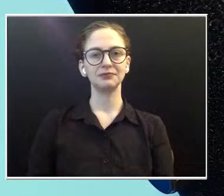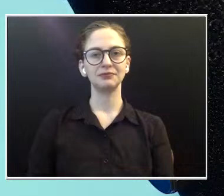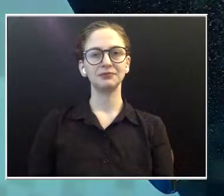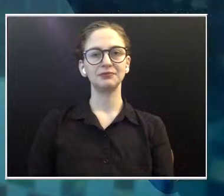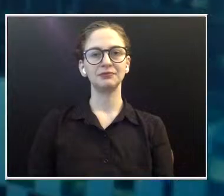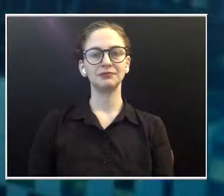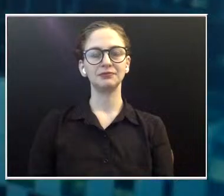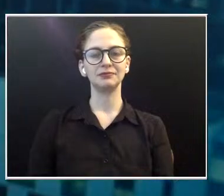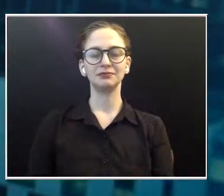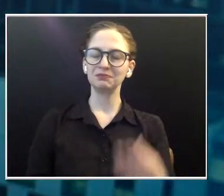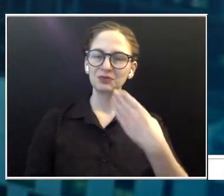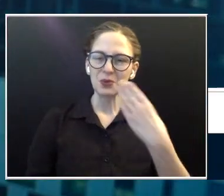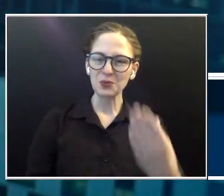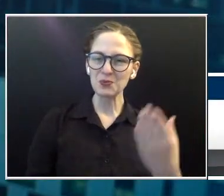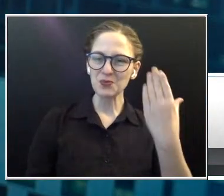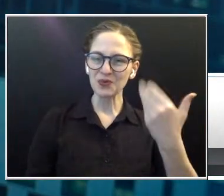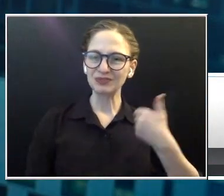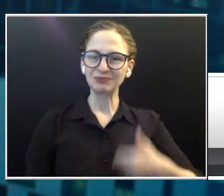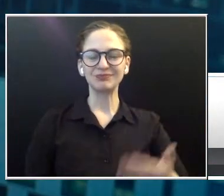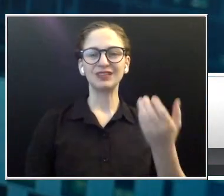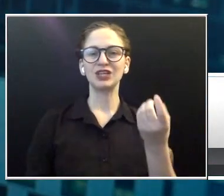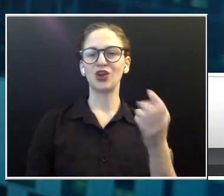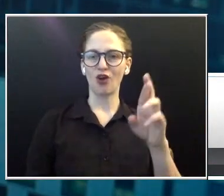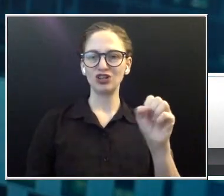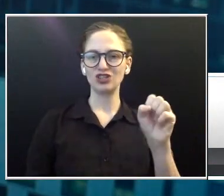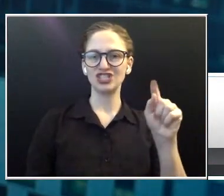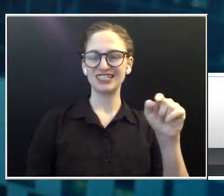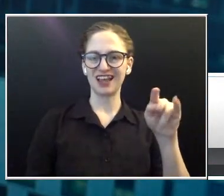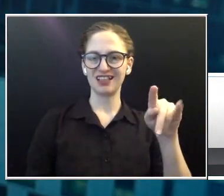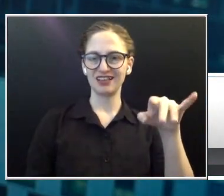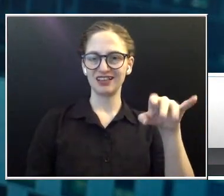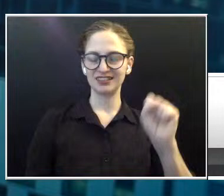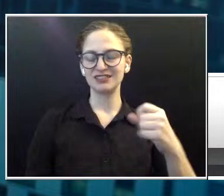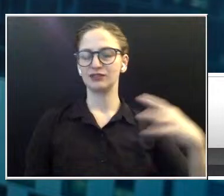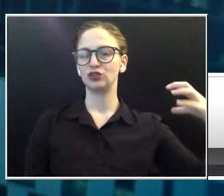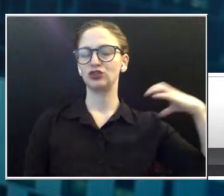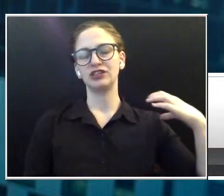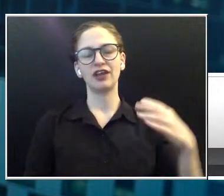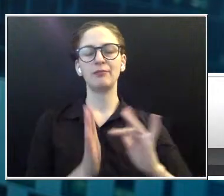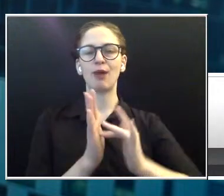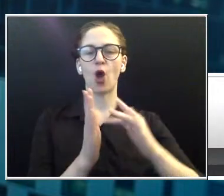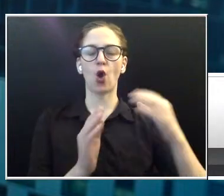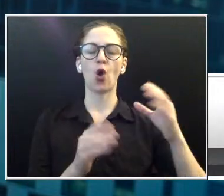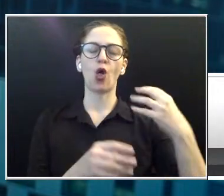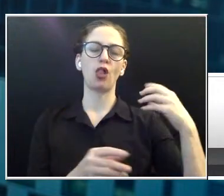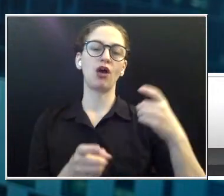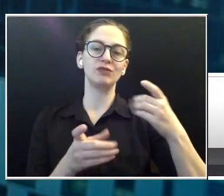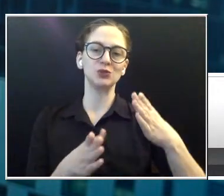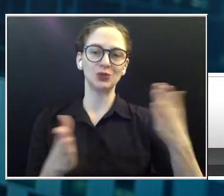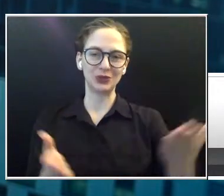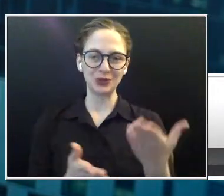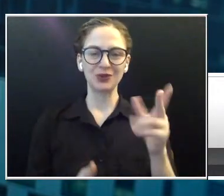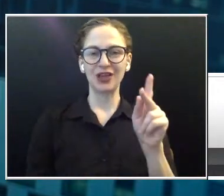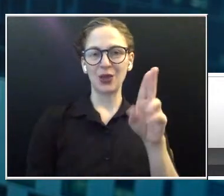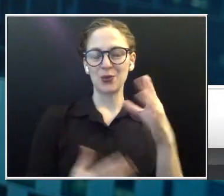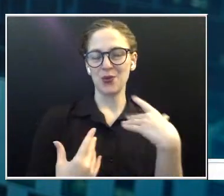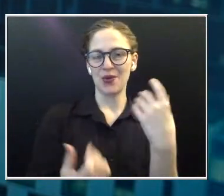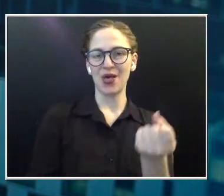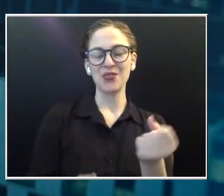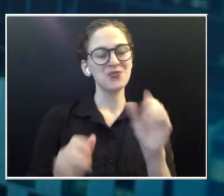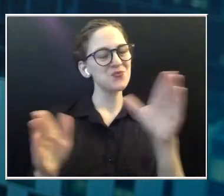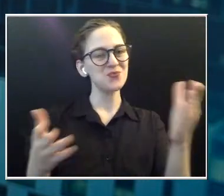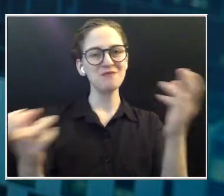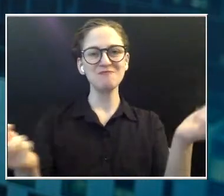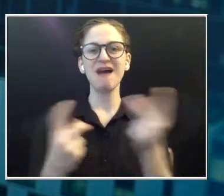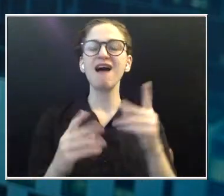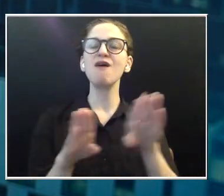Hey, good morning. I'm Dr. Steve Stites, Chief Medical Officer here at the University of Kansas Health System. Welcome back to Open Mics with Dr. Stites. As